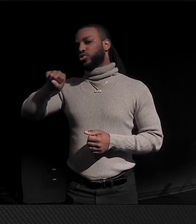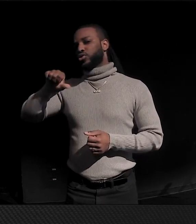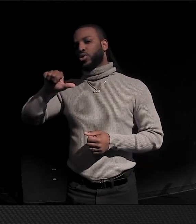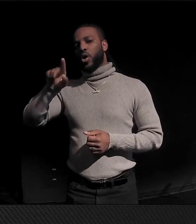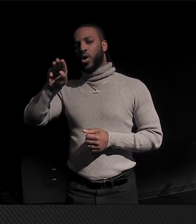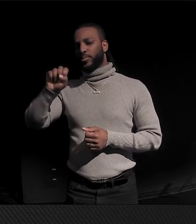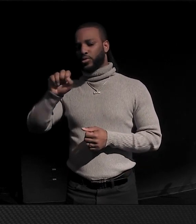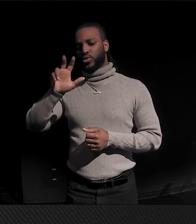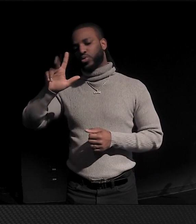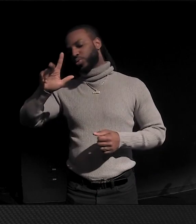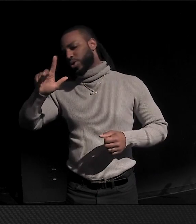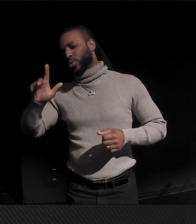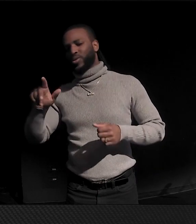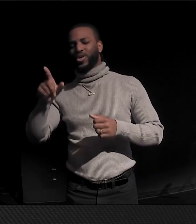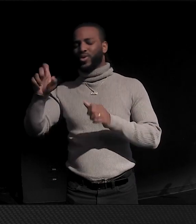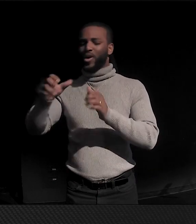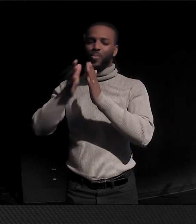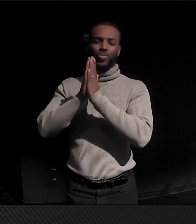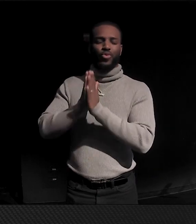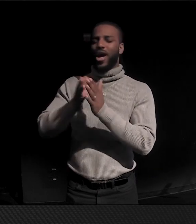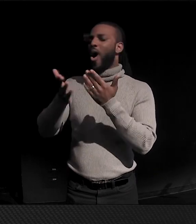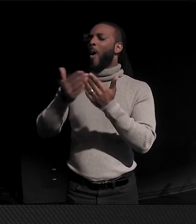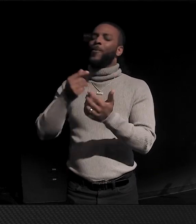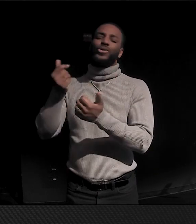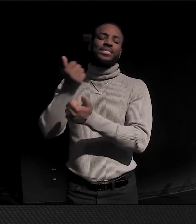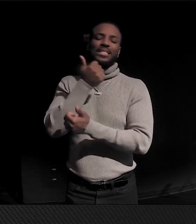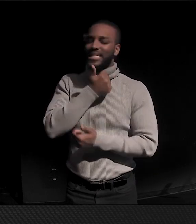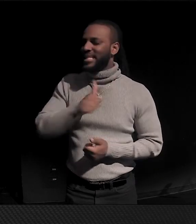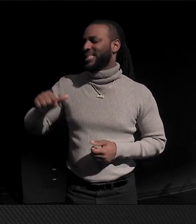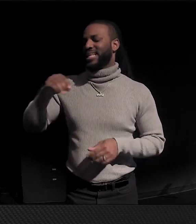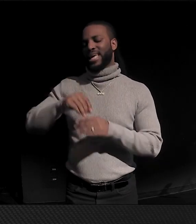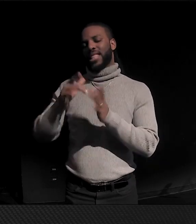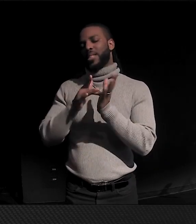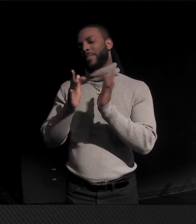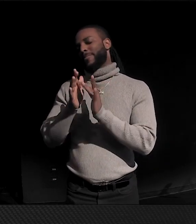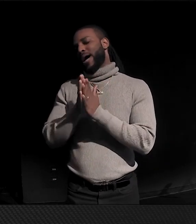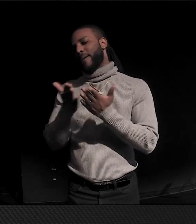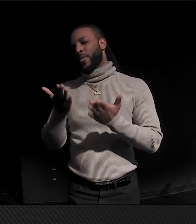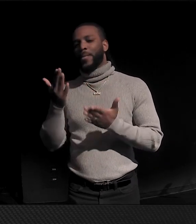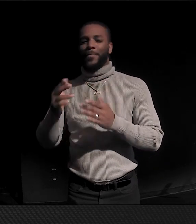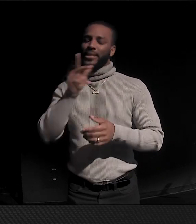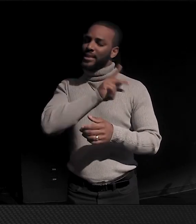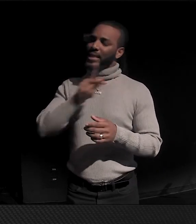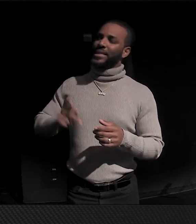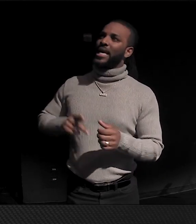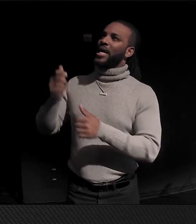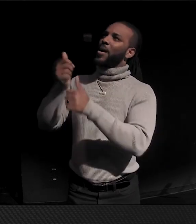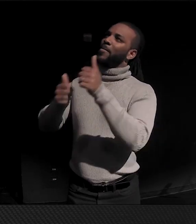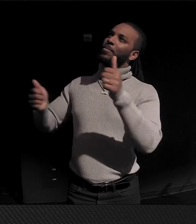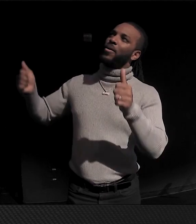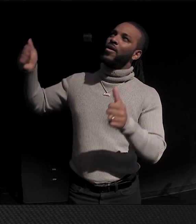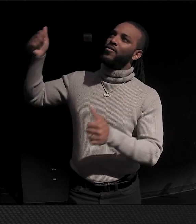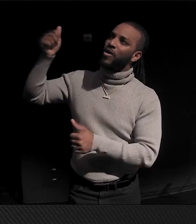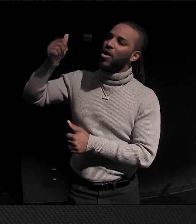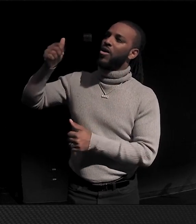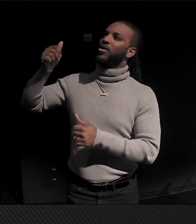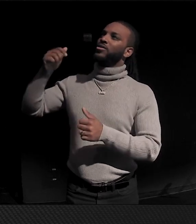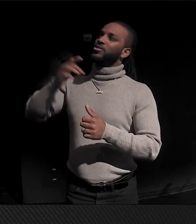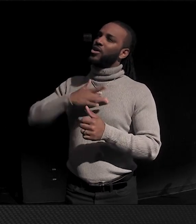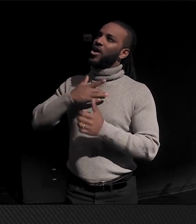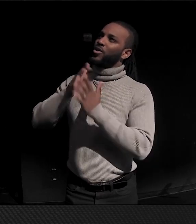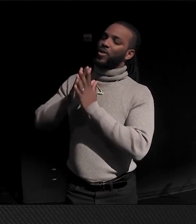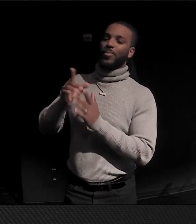pray the fruit of the Spirit. Mm-hmm. You could pray almost anything in Scripture. Maybe the king of Moab was a very fat man. It's hard to pray. But you can